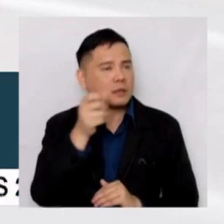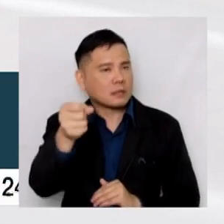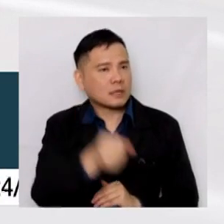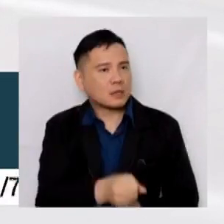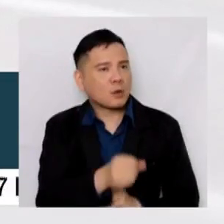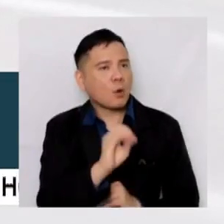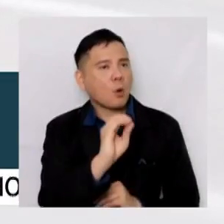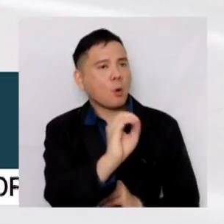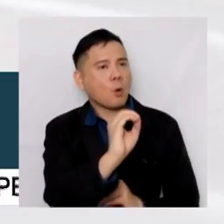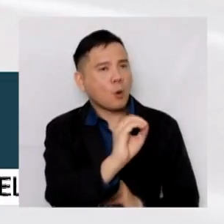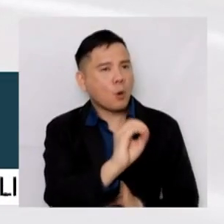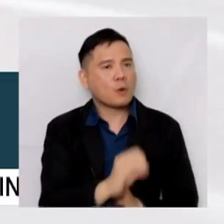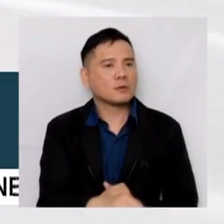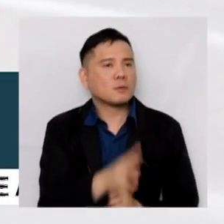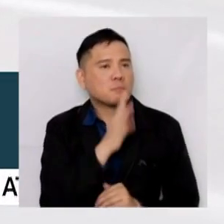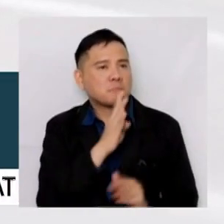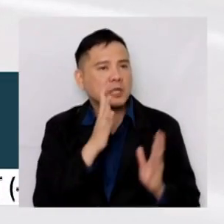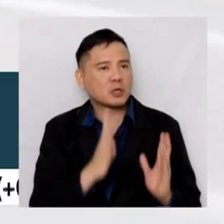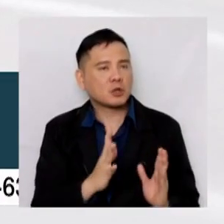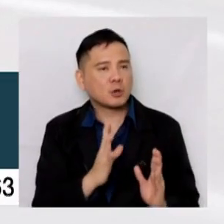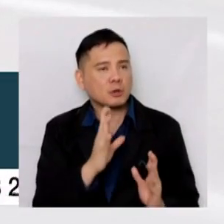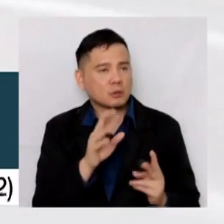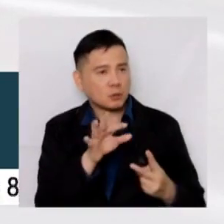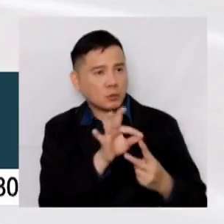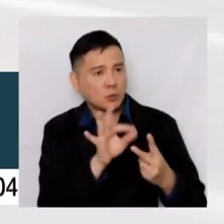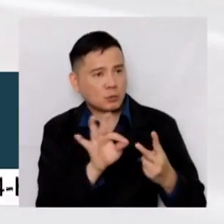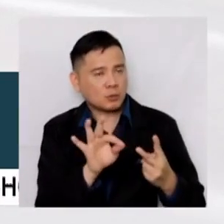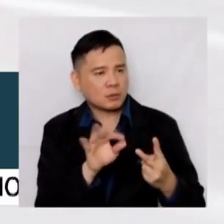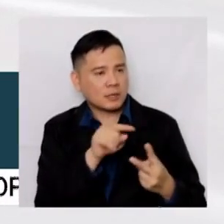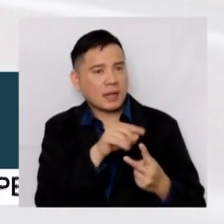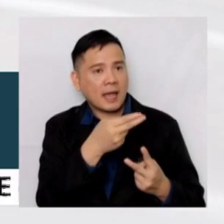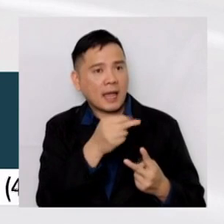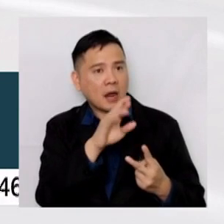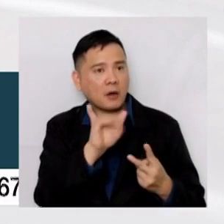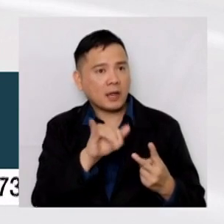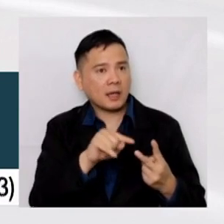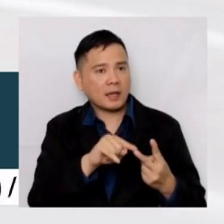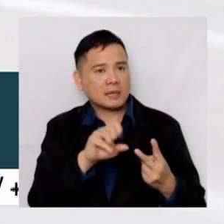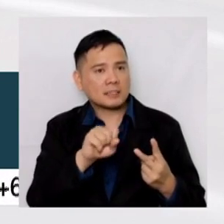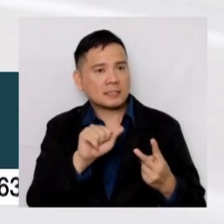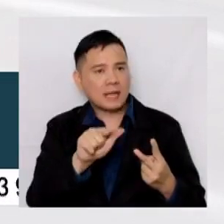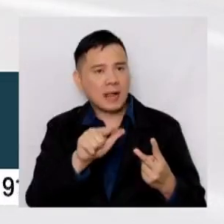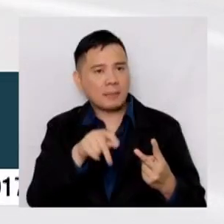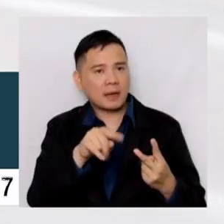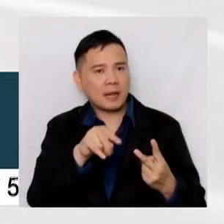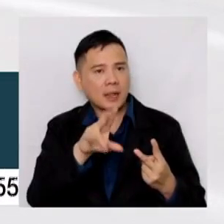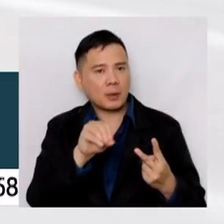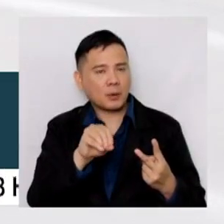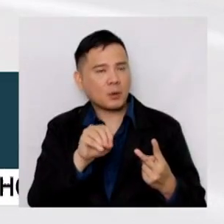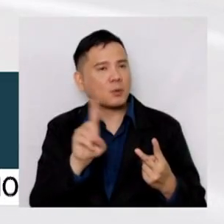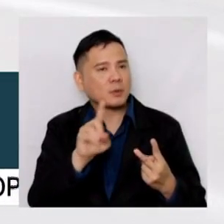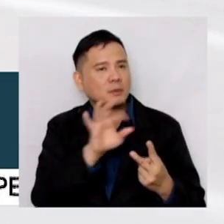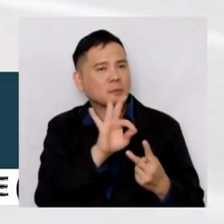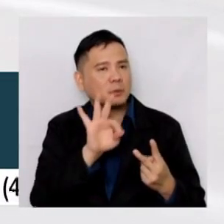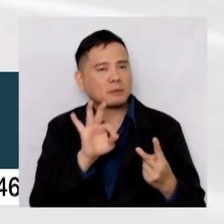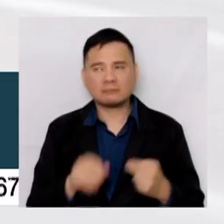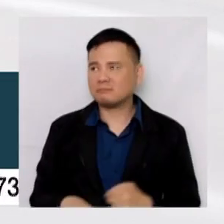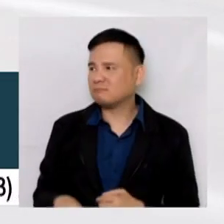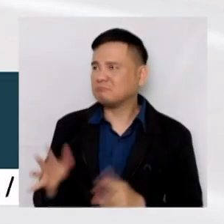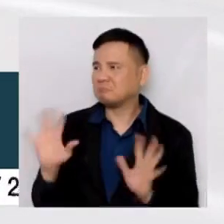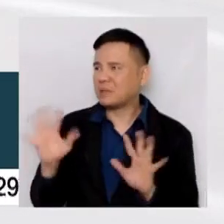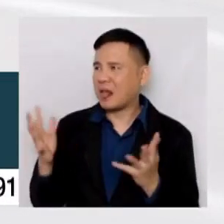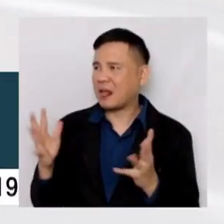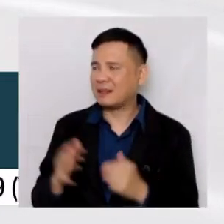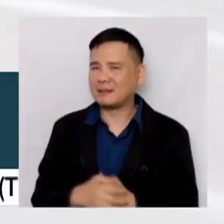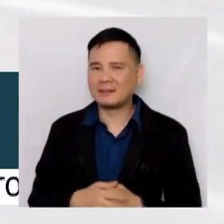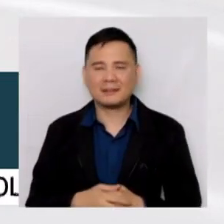you only had two choices, who would it be? Harry Roque or Sal Panelo? Neither. Which survey